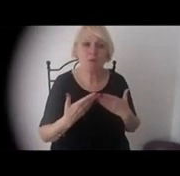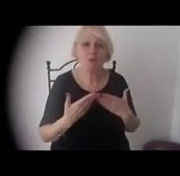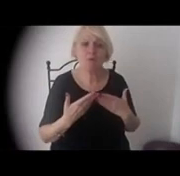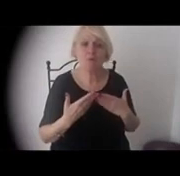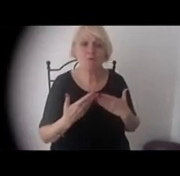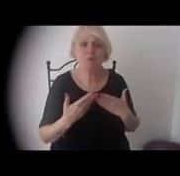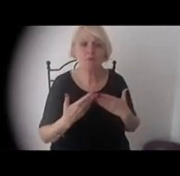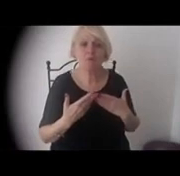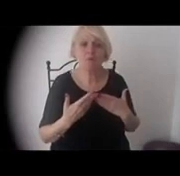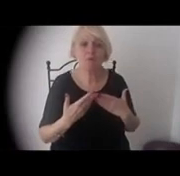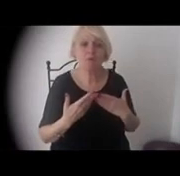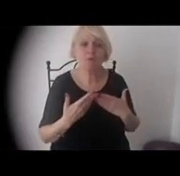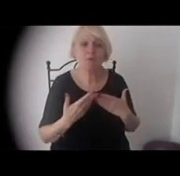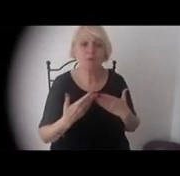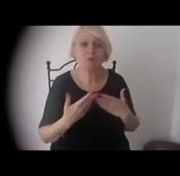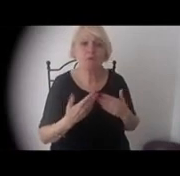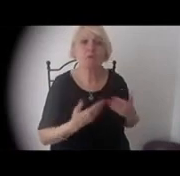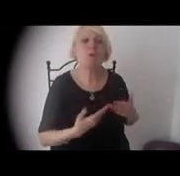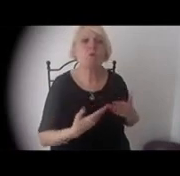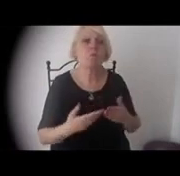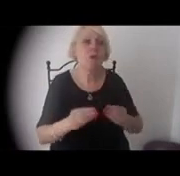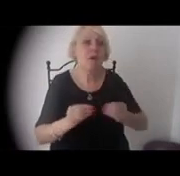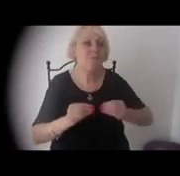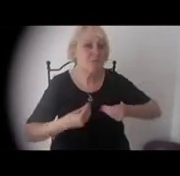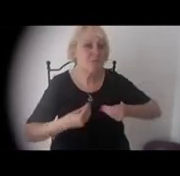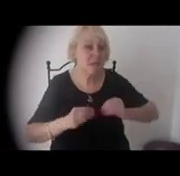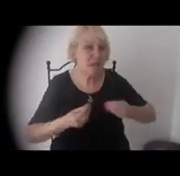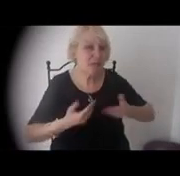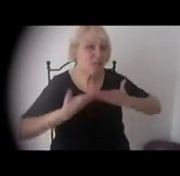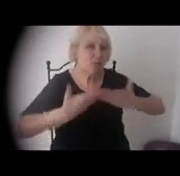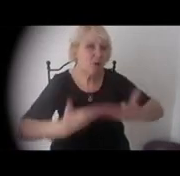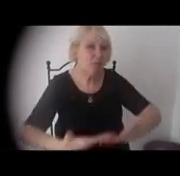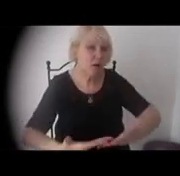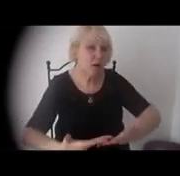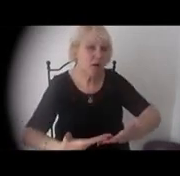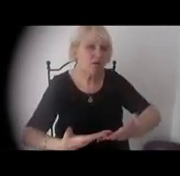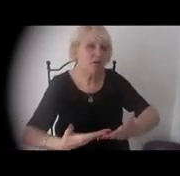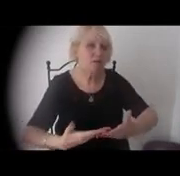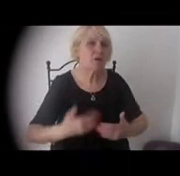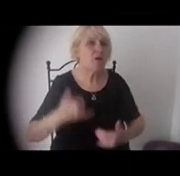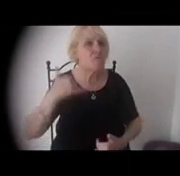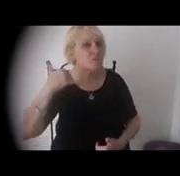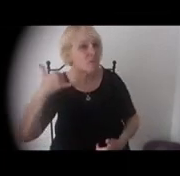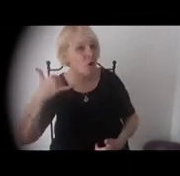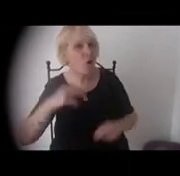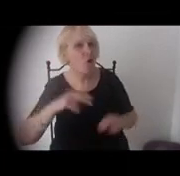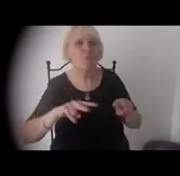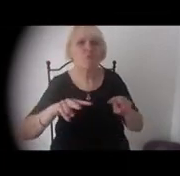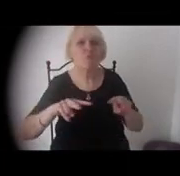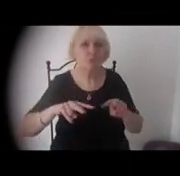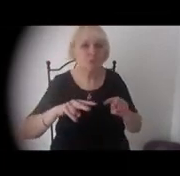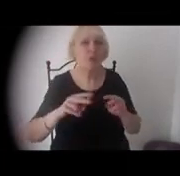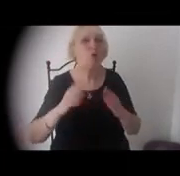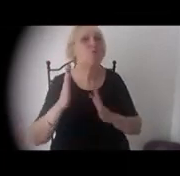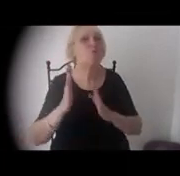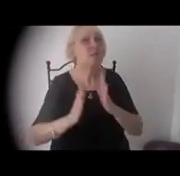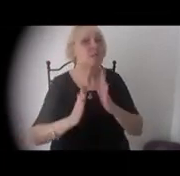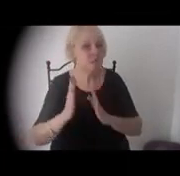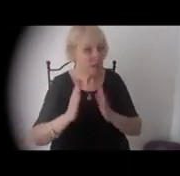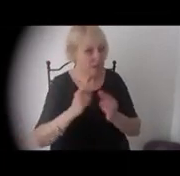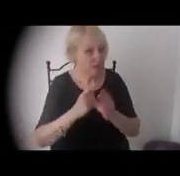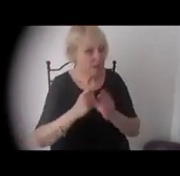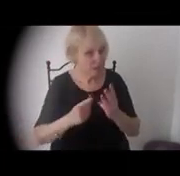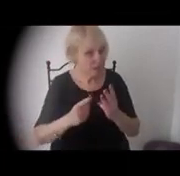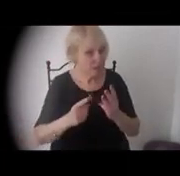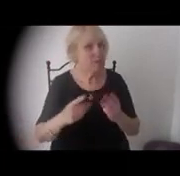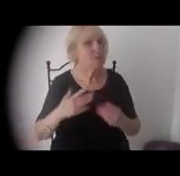sort of quickly provide a flexible offer, really, phone, video, face-to-face still where it's